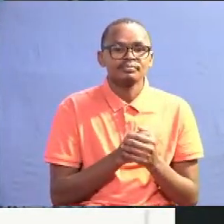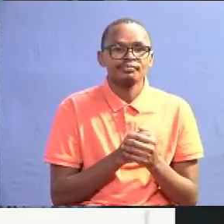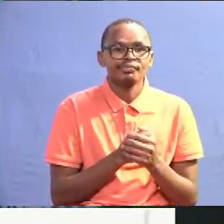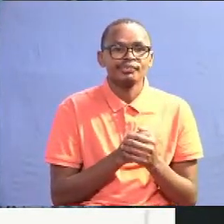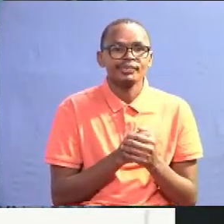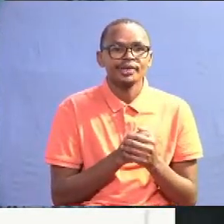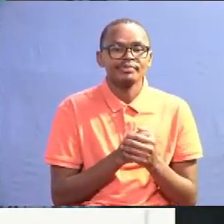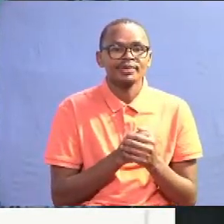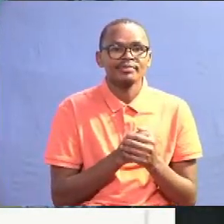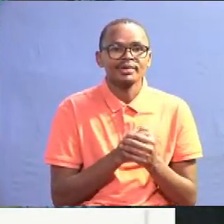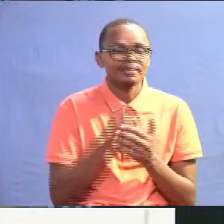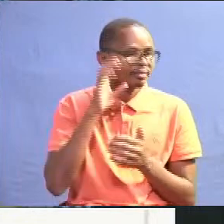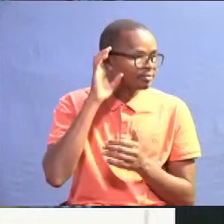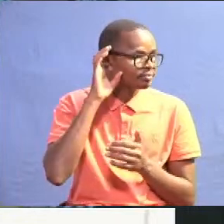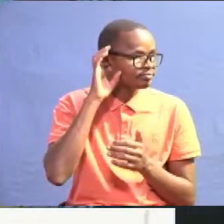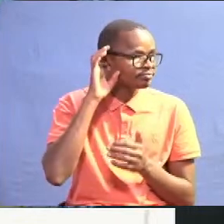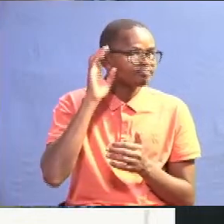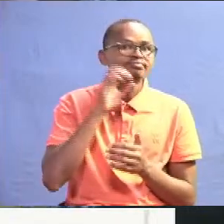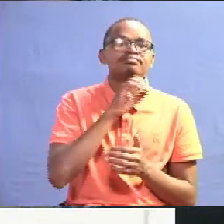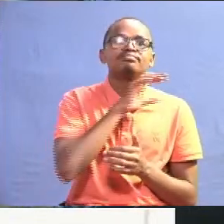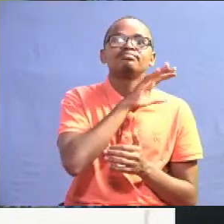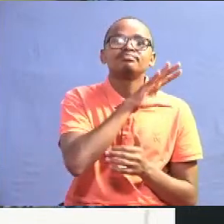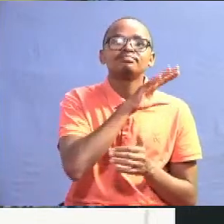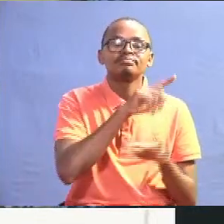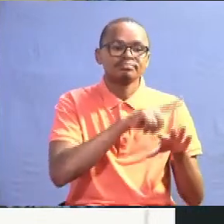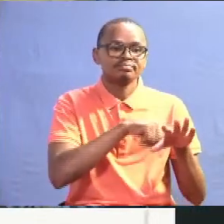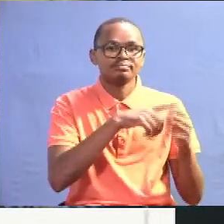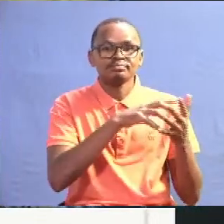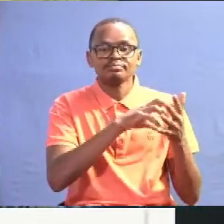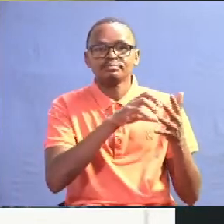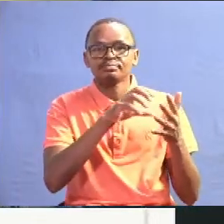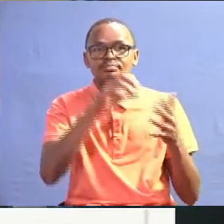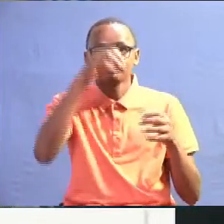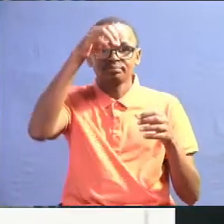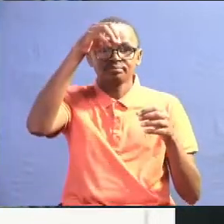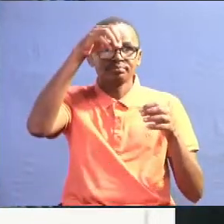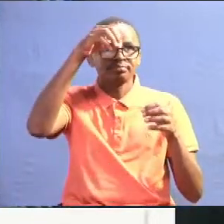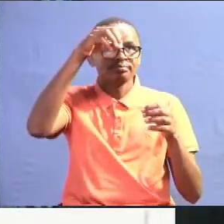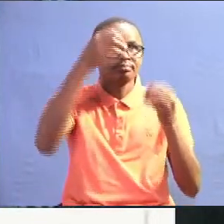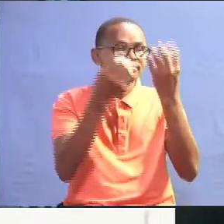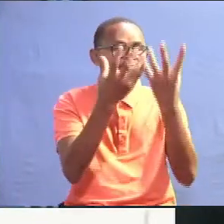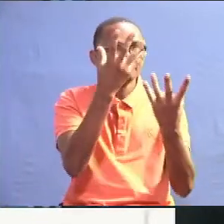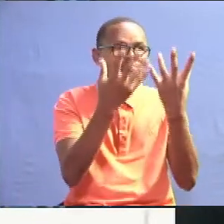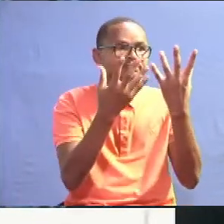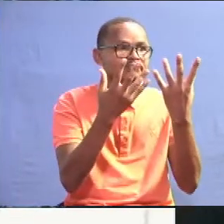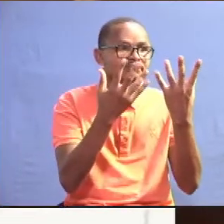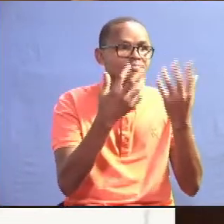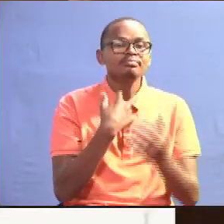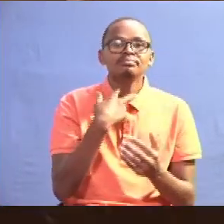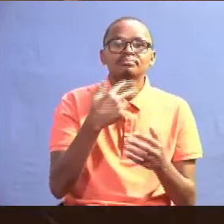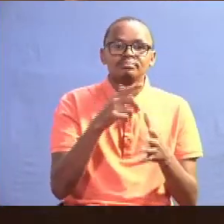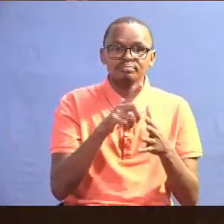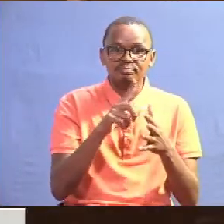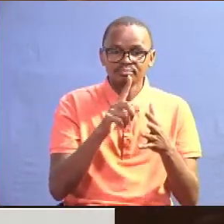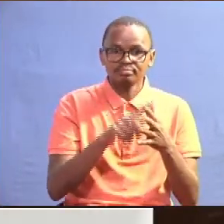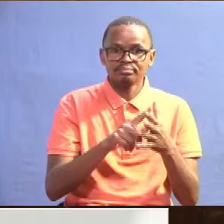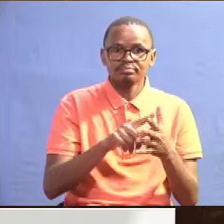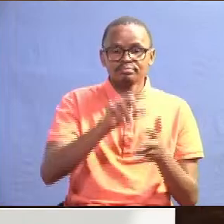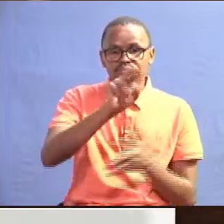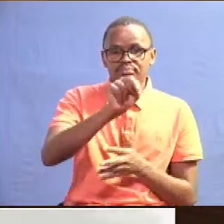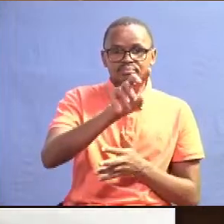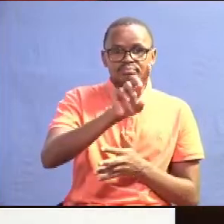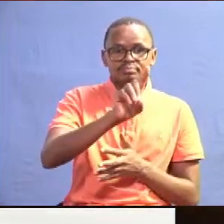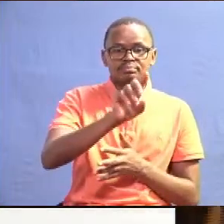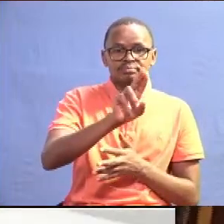kwa nyumba tukasikia duru. Mimi kutoka nikaona moto. Nikapiga duru watu wakatoka. Joseph Ndungu,